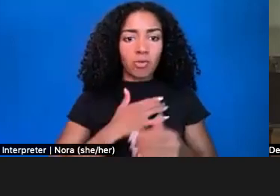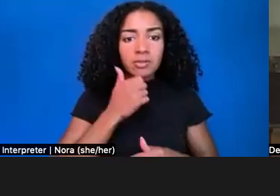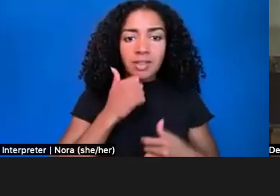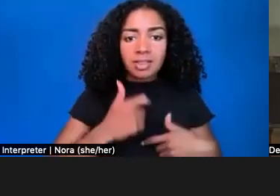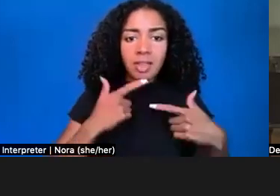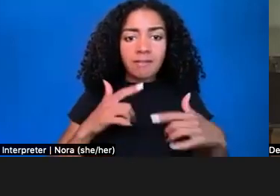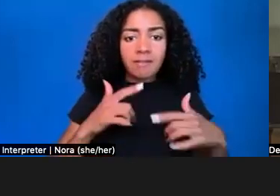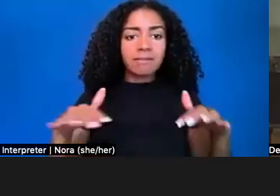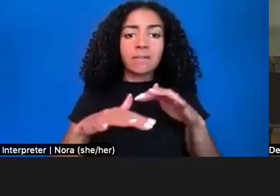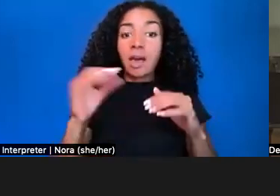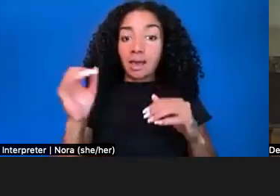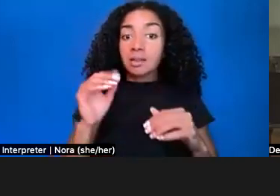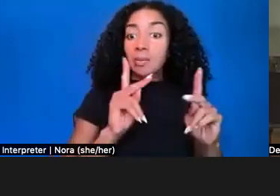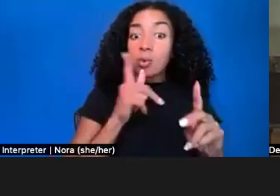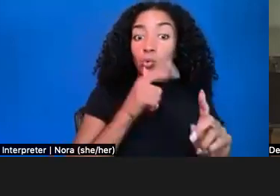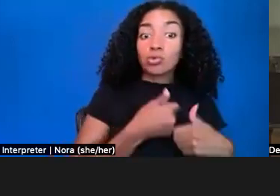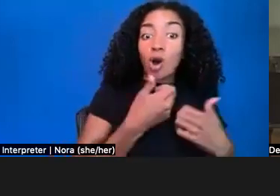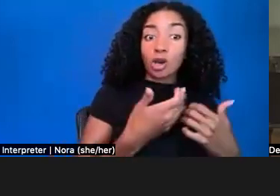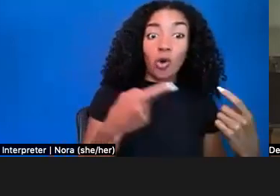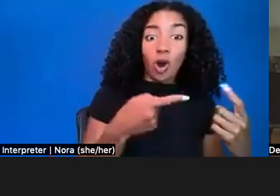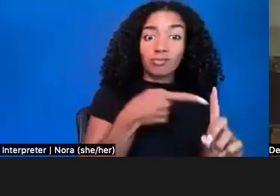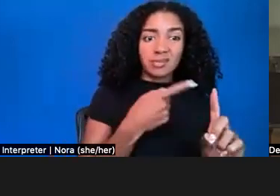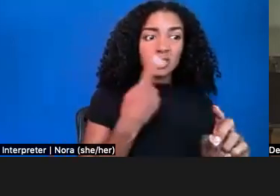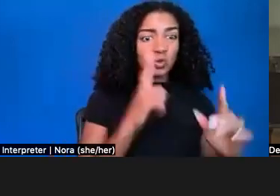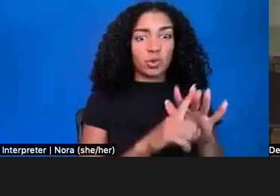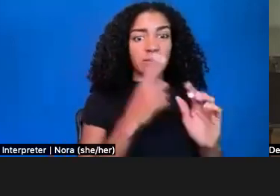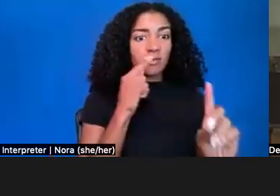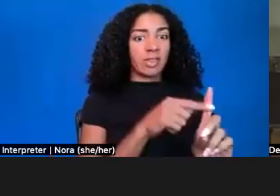are causing harm in our communities.